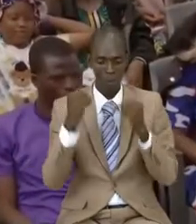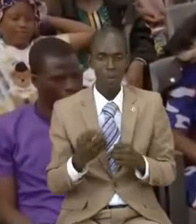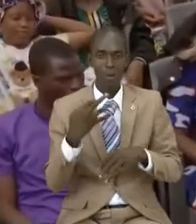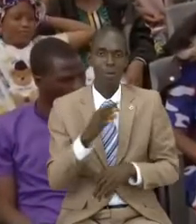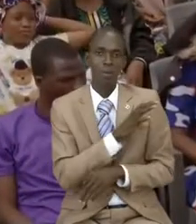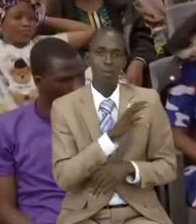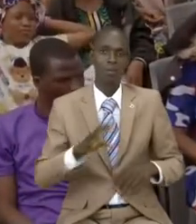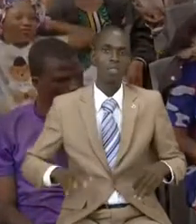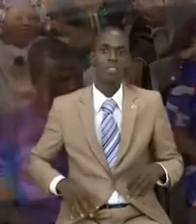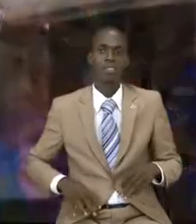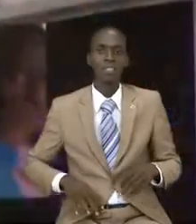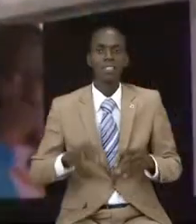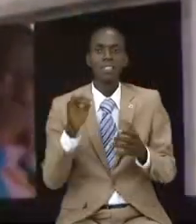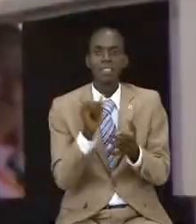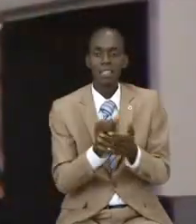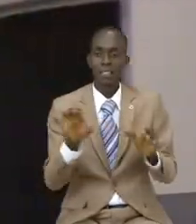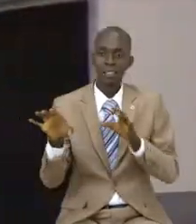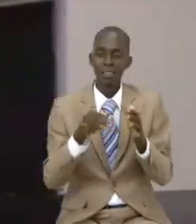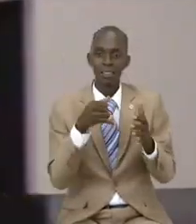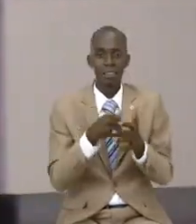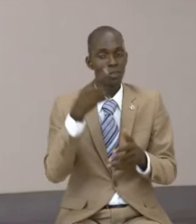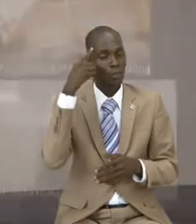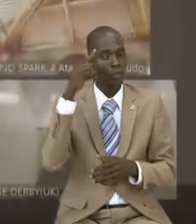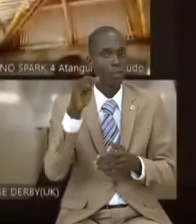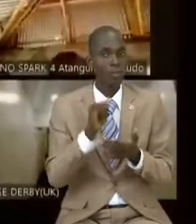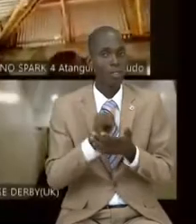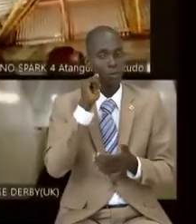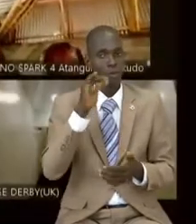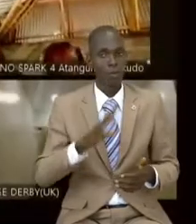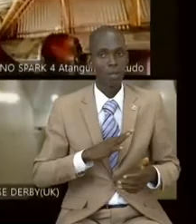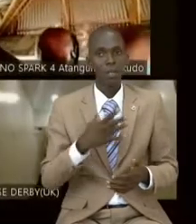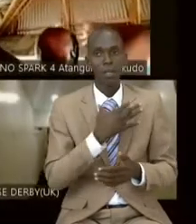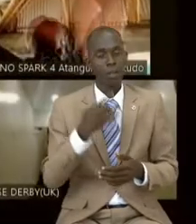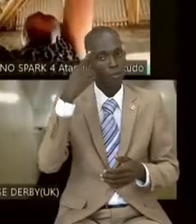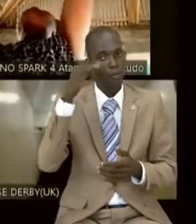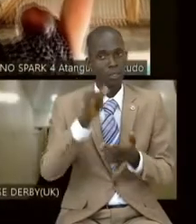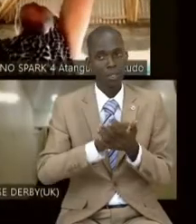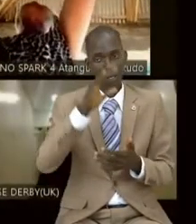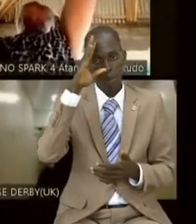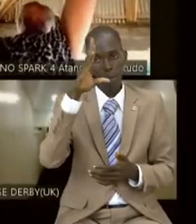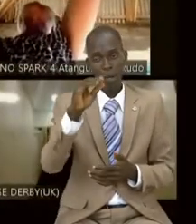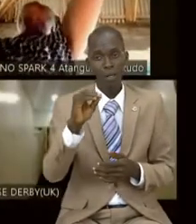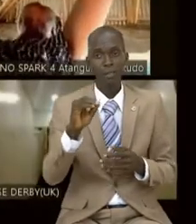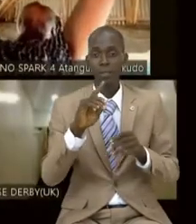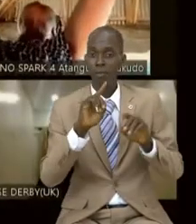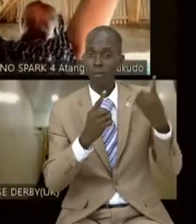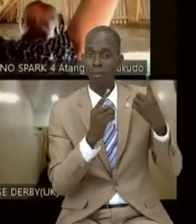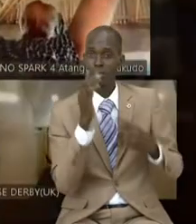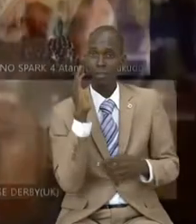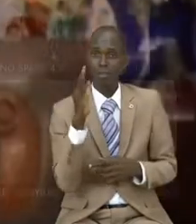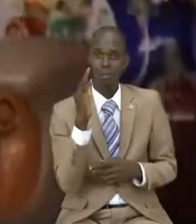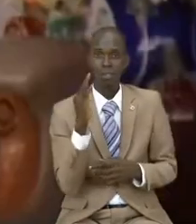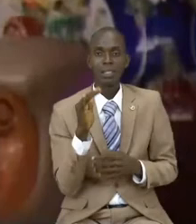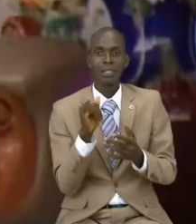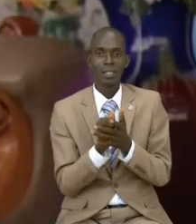Christ, that did that for her and for him, the first one, that